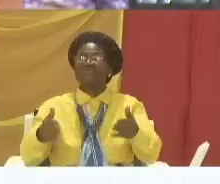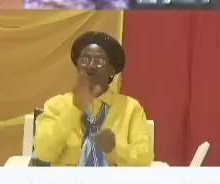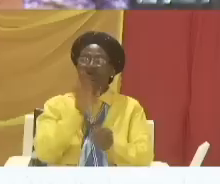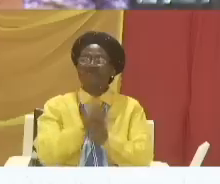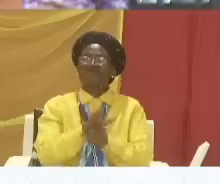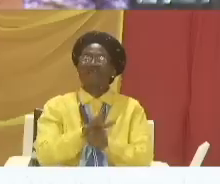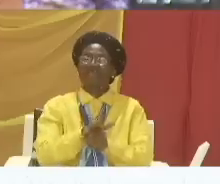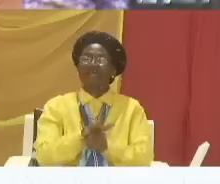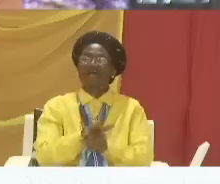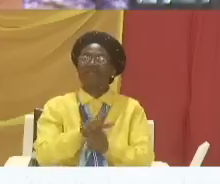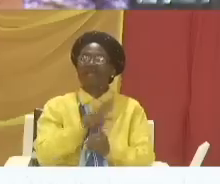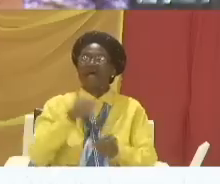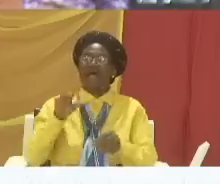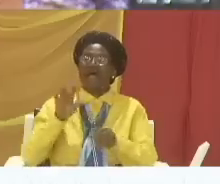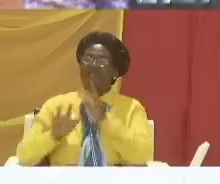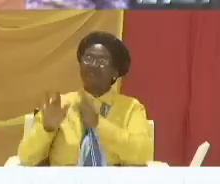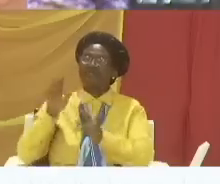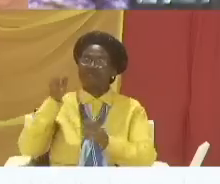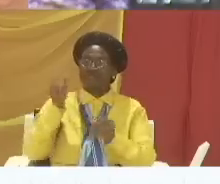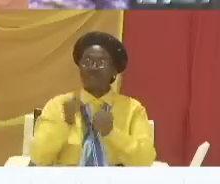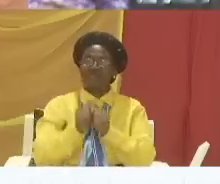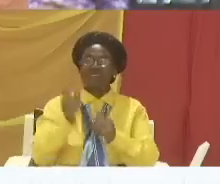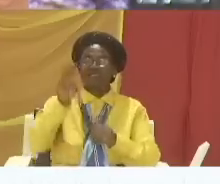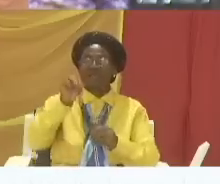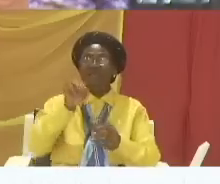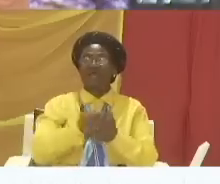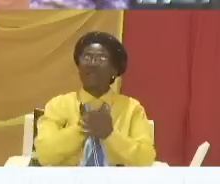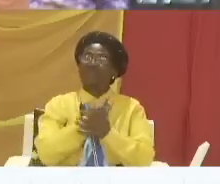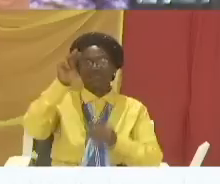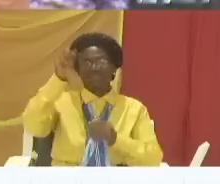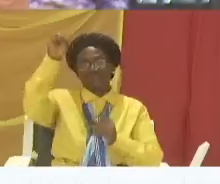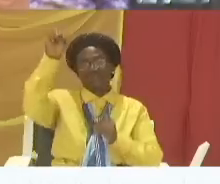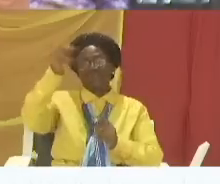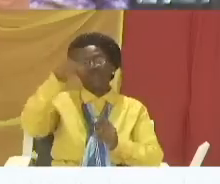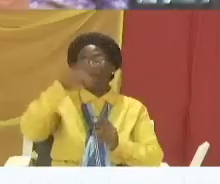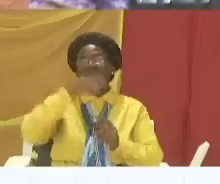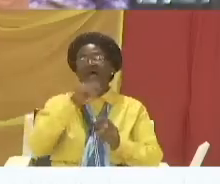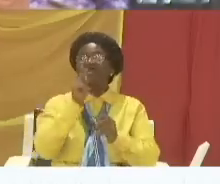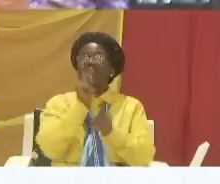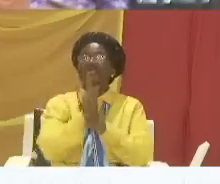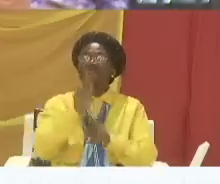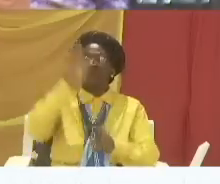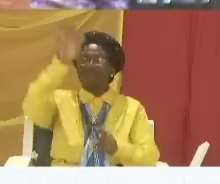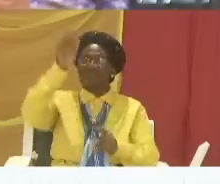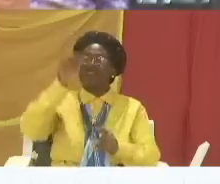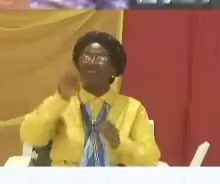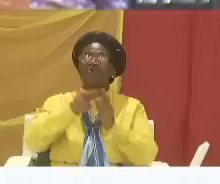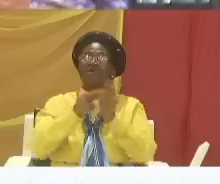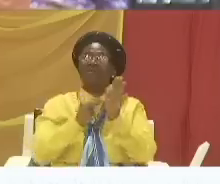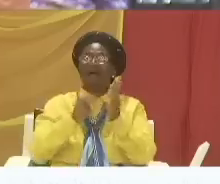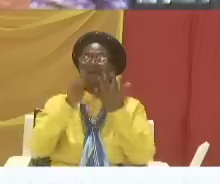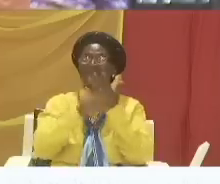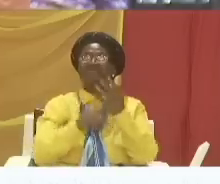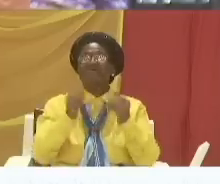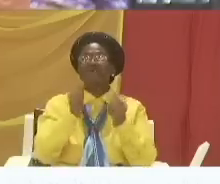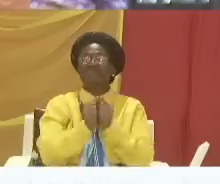keepeth covenant, that love him, and means to 3,000